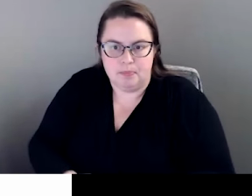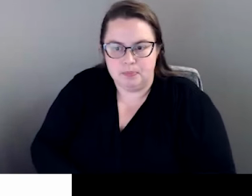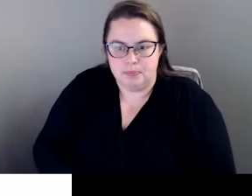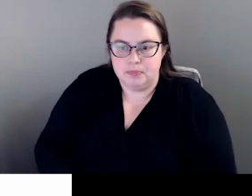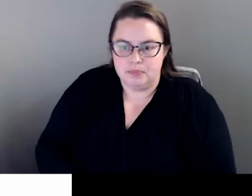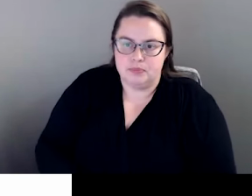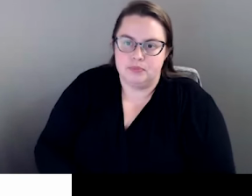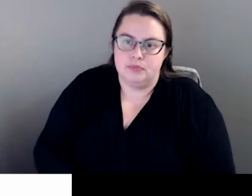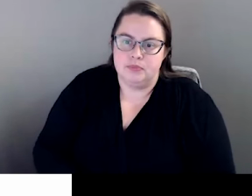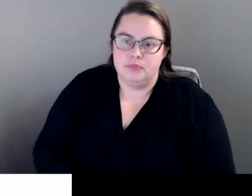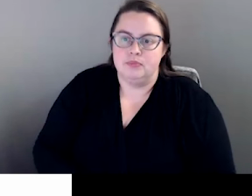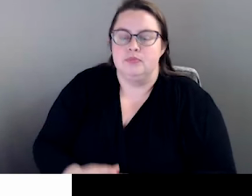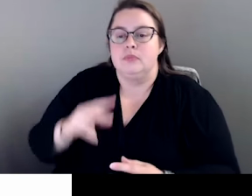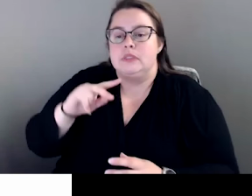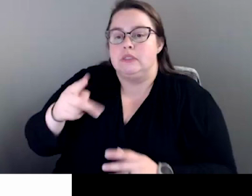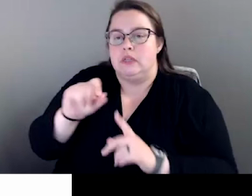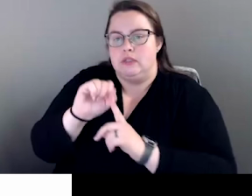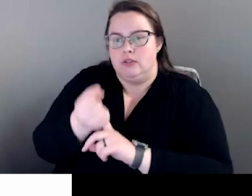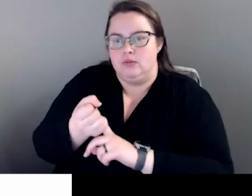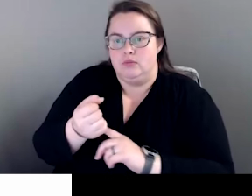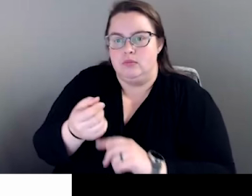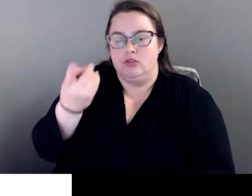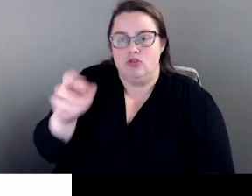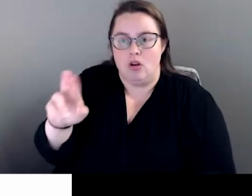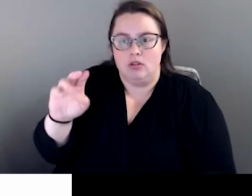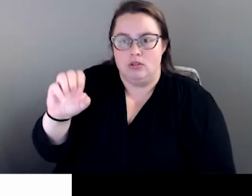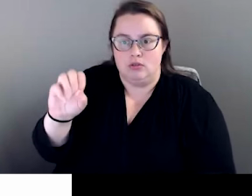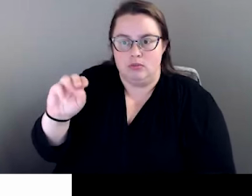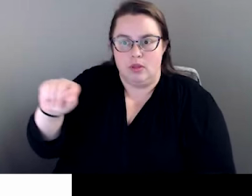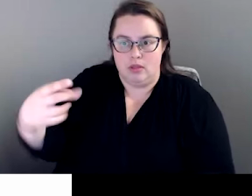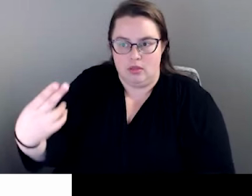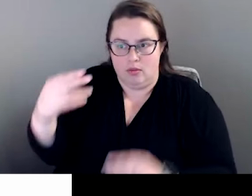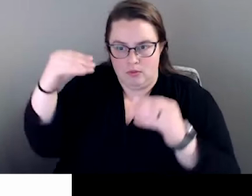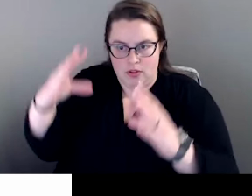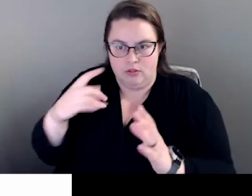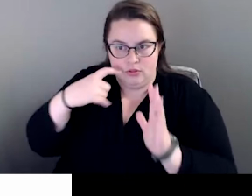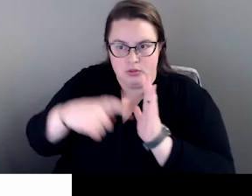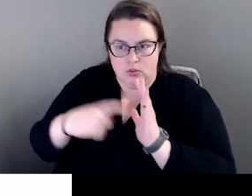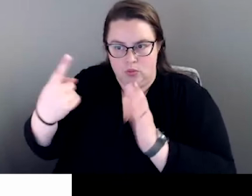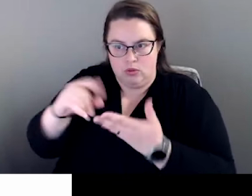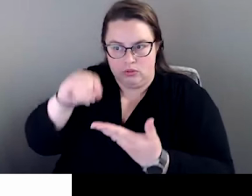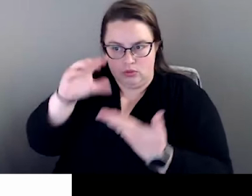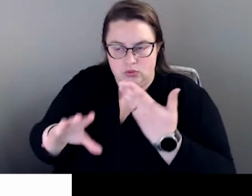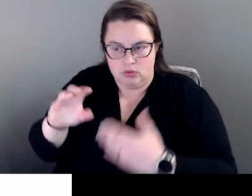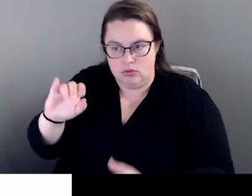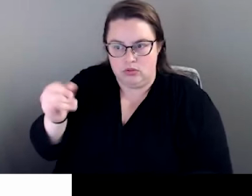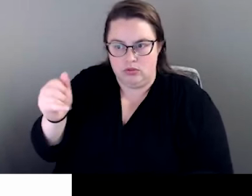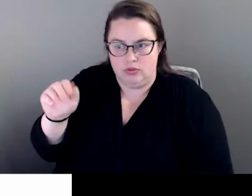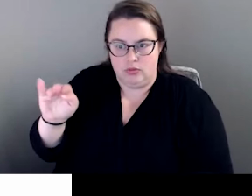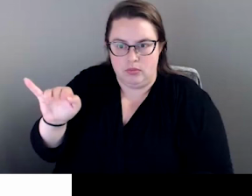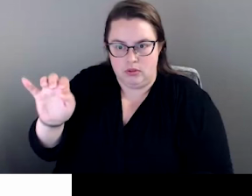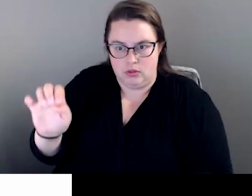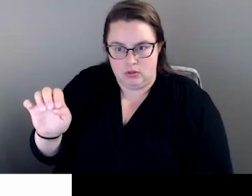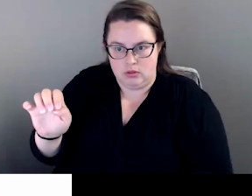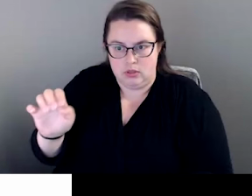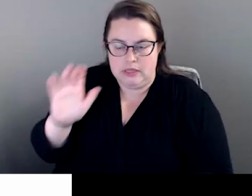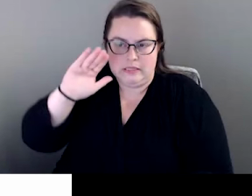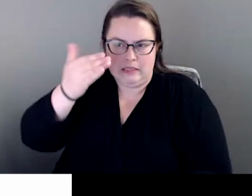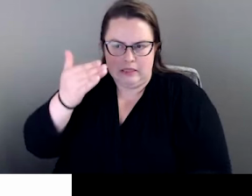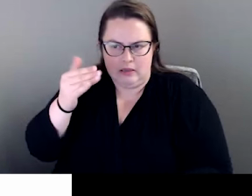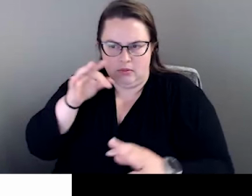Right. So the second scenario, Dr. Smith, a professor, notices that one of their students, Jamie,